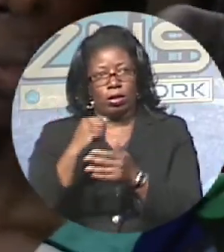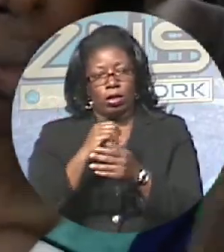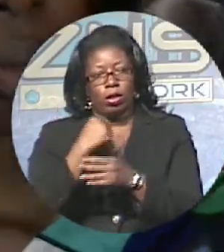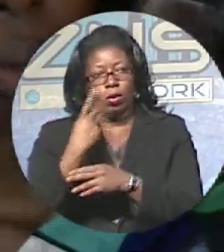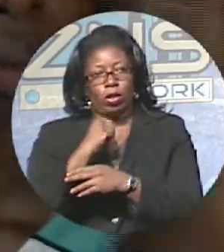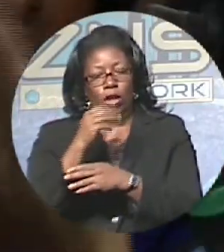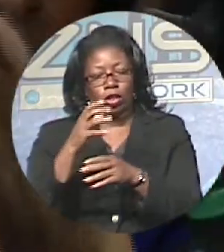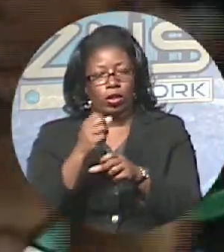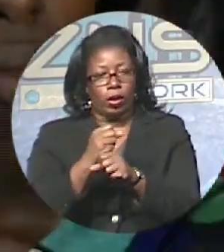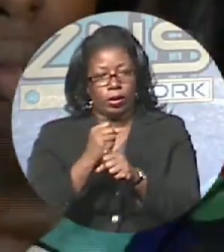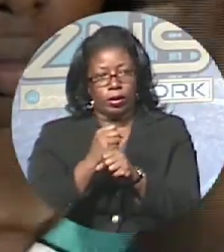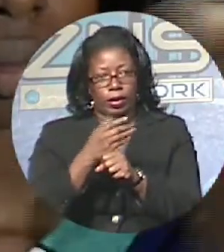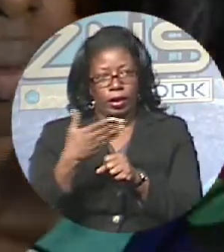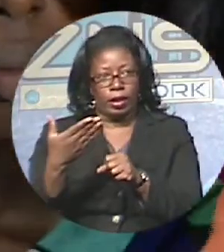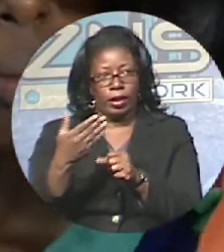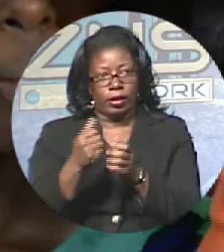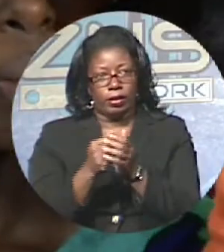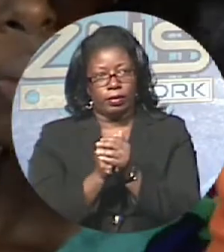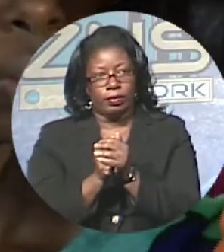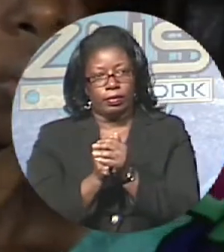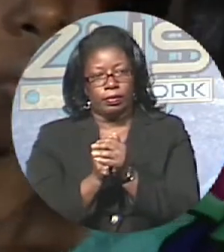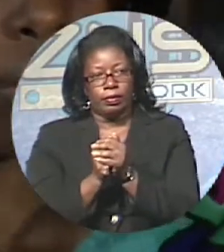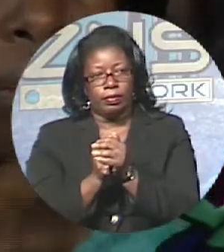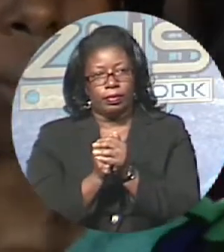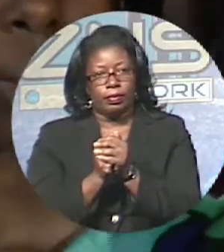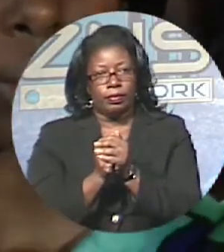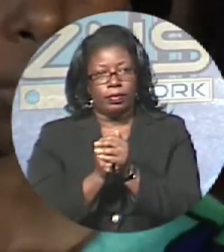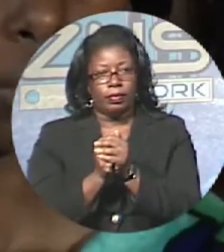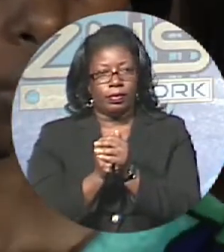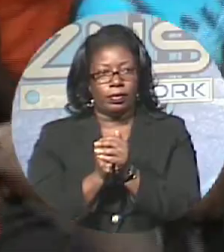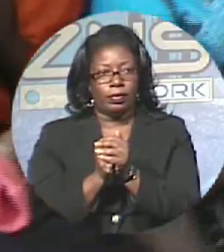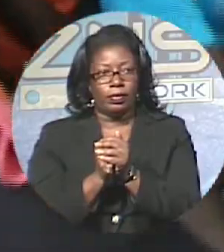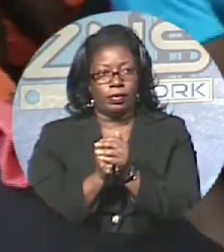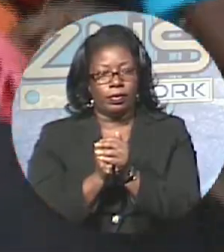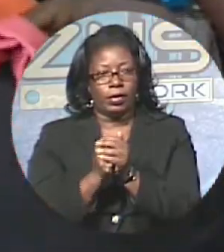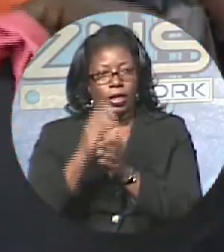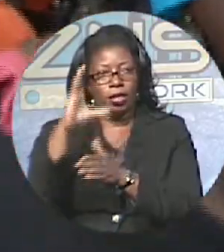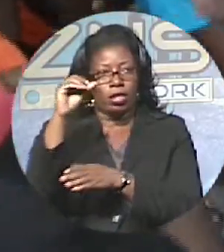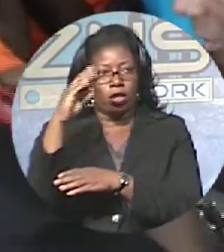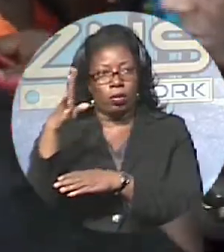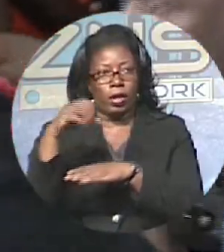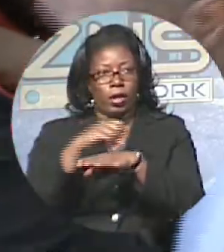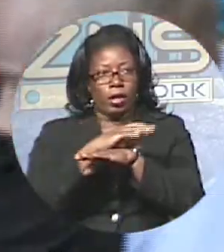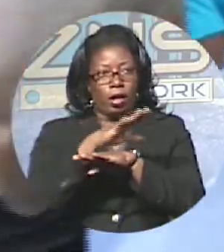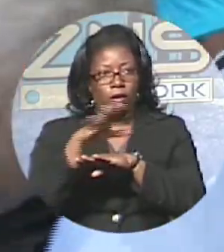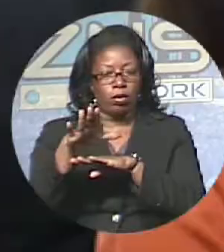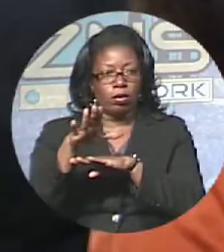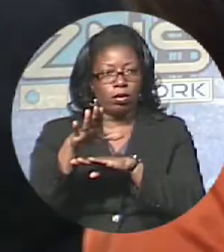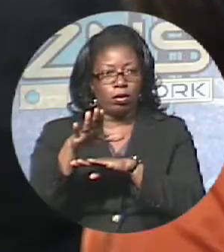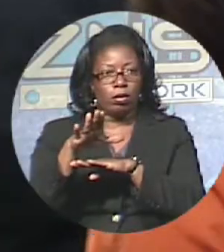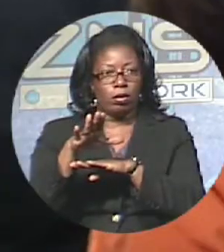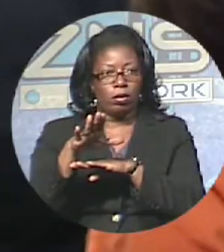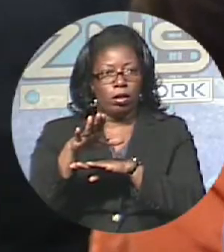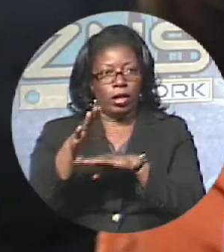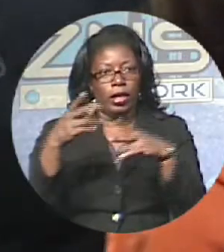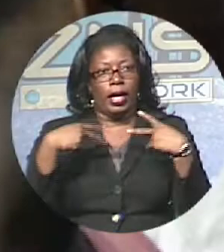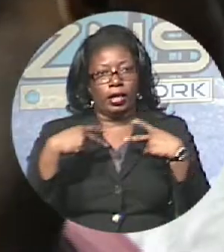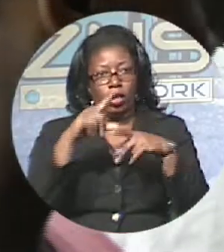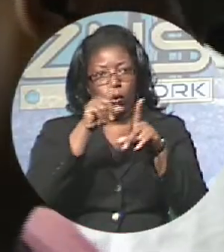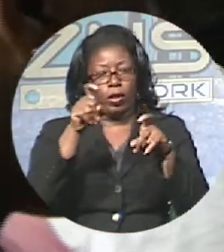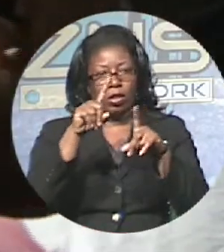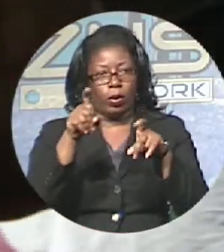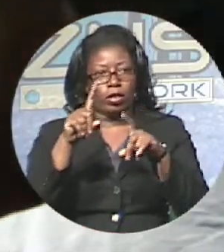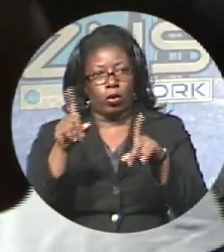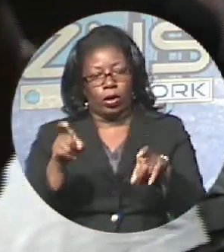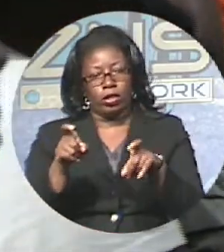gotten? I haven't seen them. We haven't seen them as council members. We haven't seen them. COB's council president Alfred says bombarded with questions from a